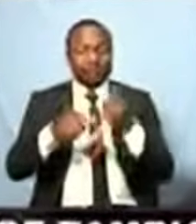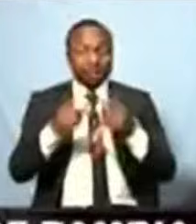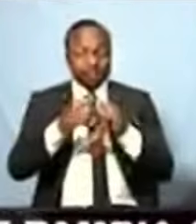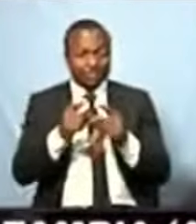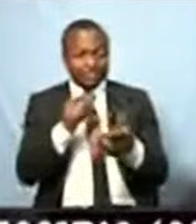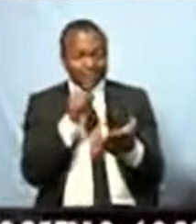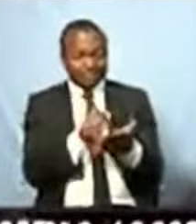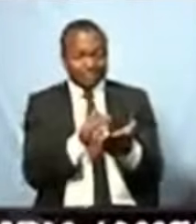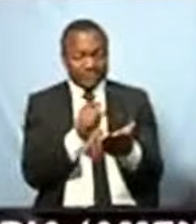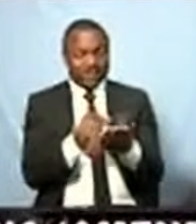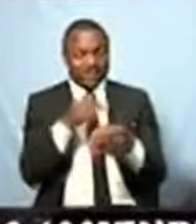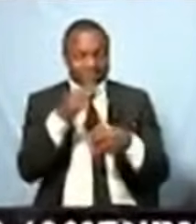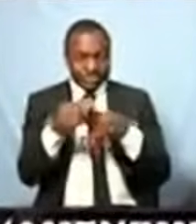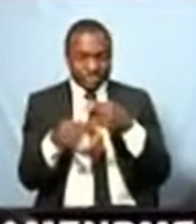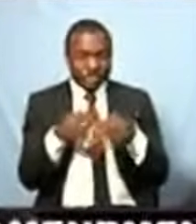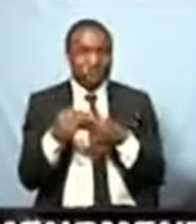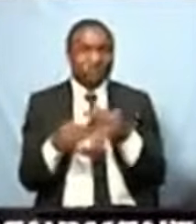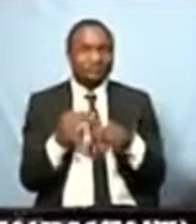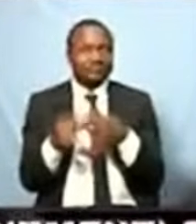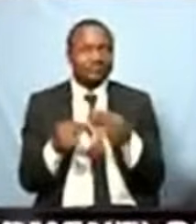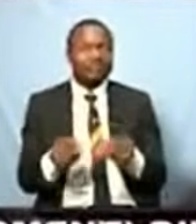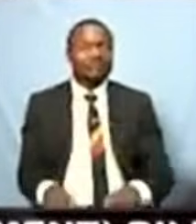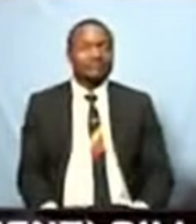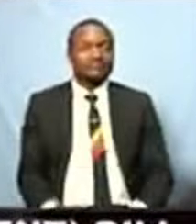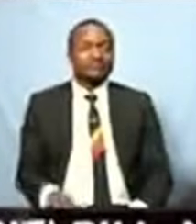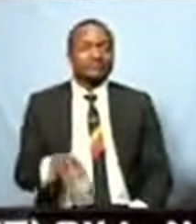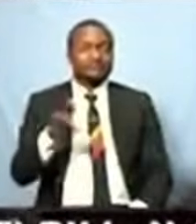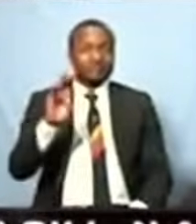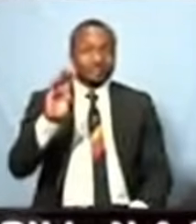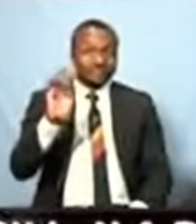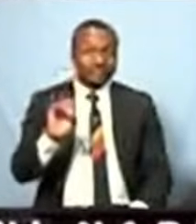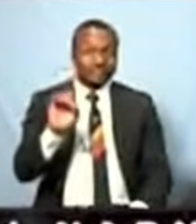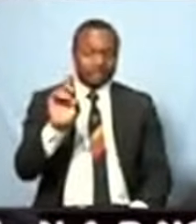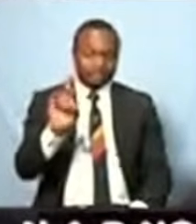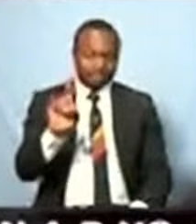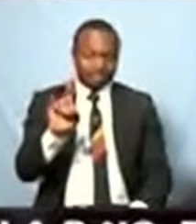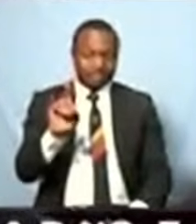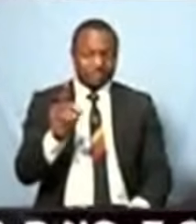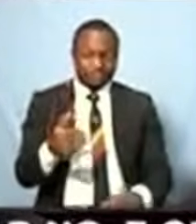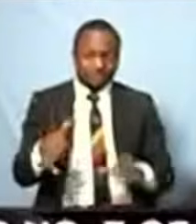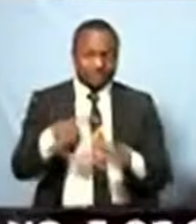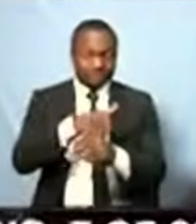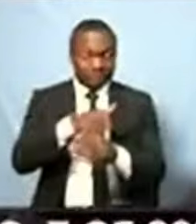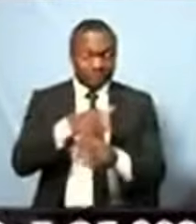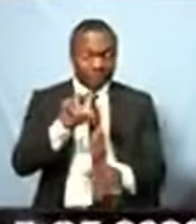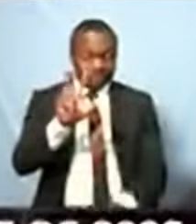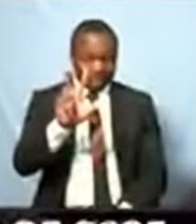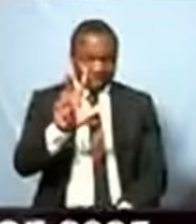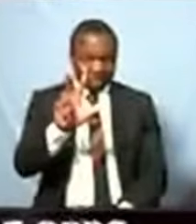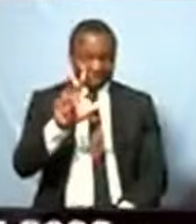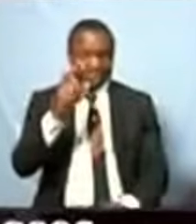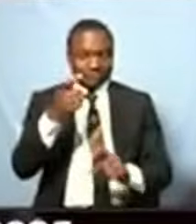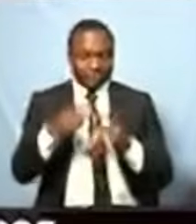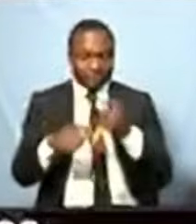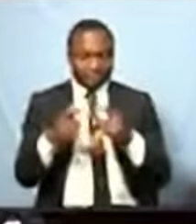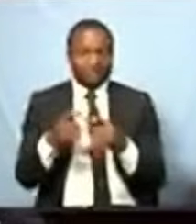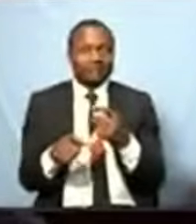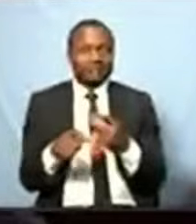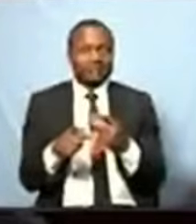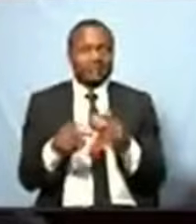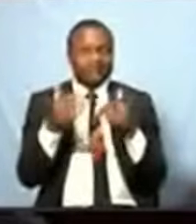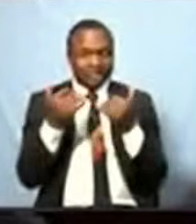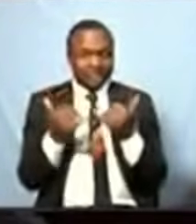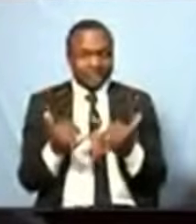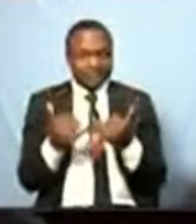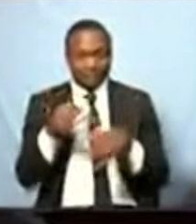the disabled. But this particular definition and the 70D with the inclusion of the 3 disabled,